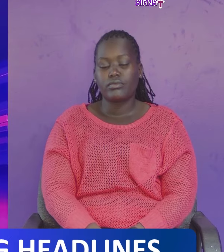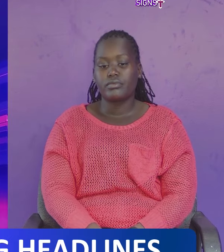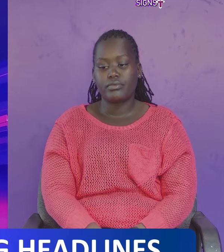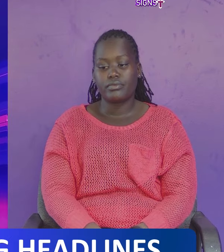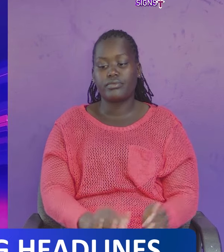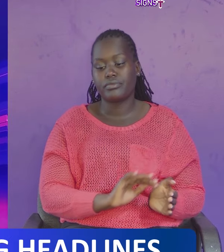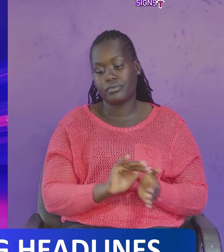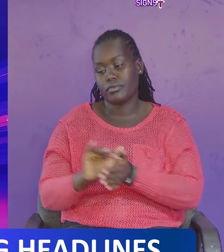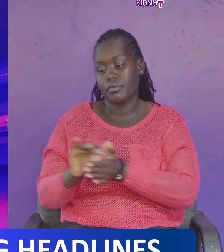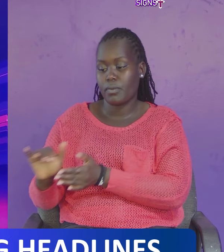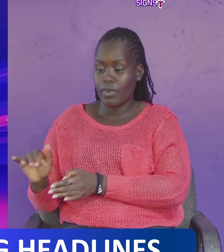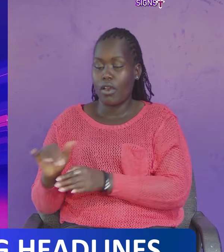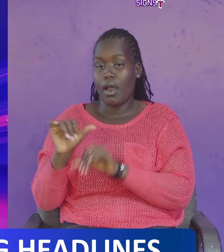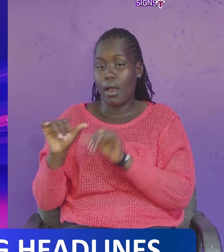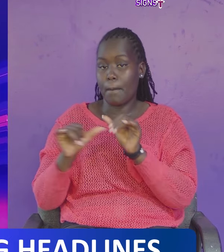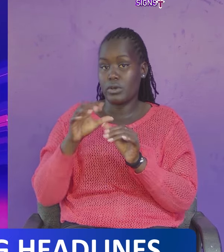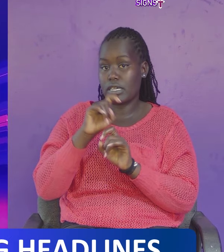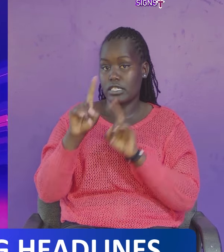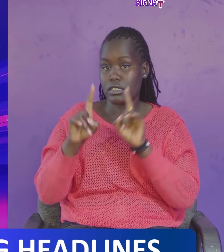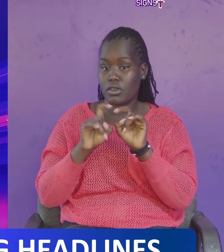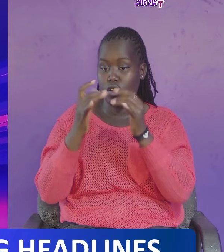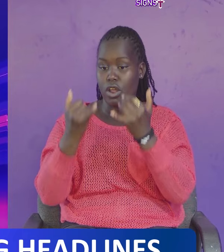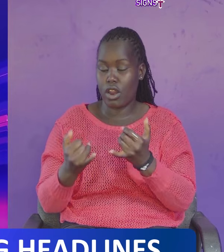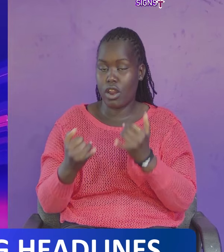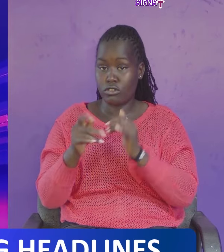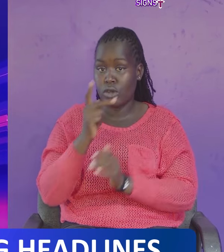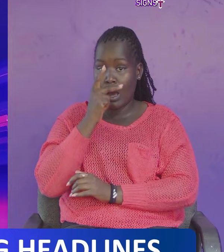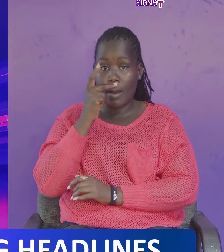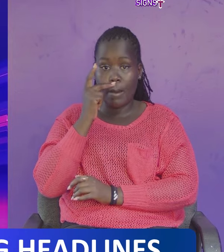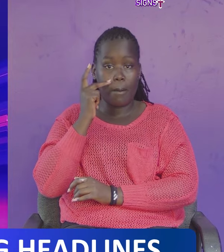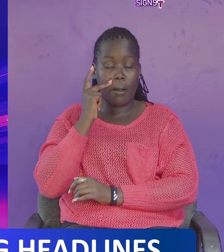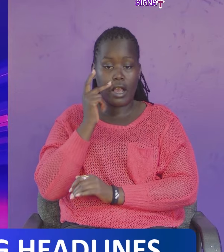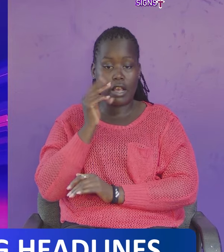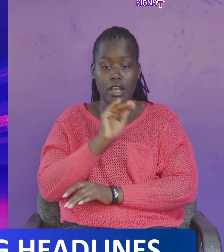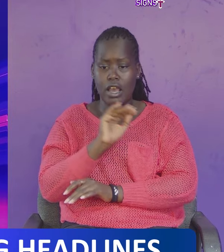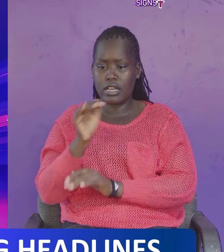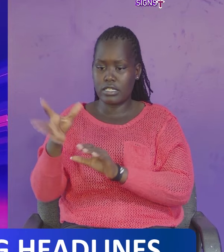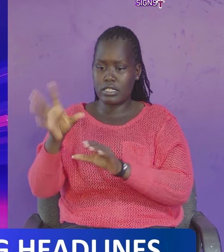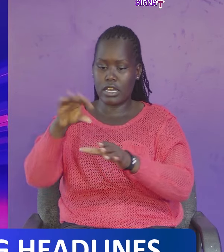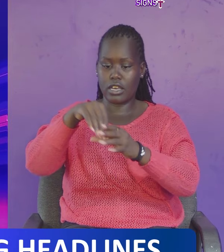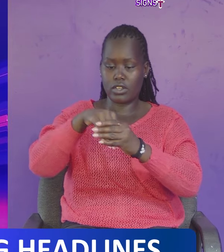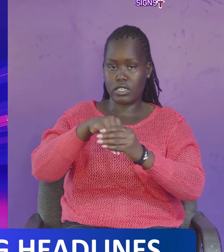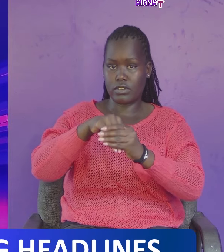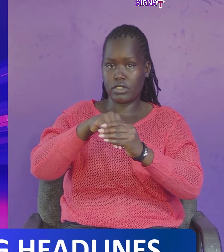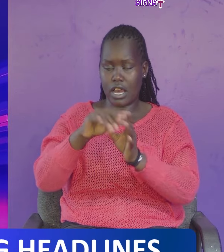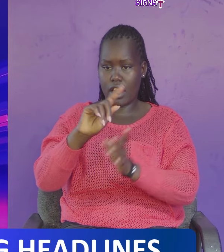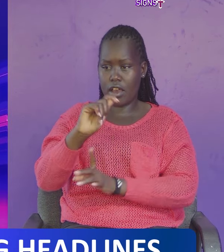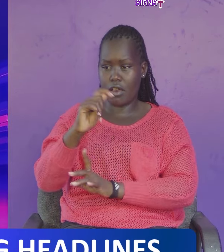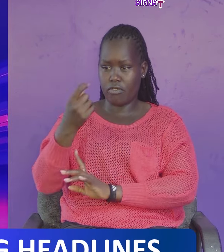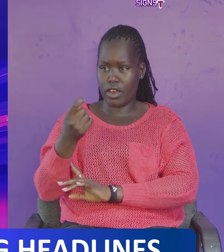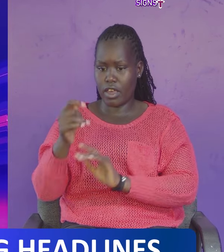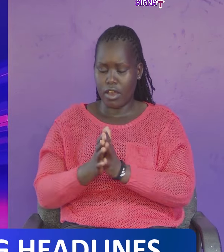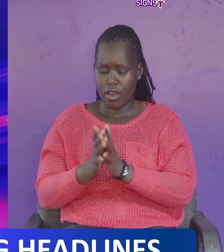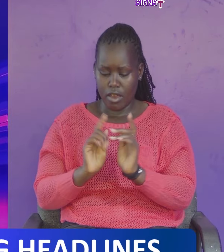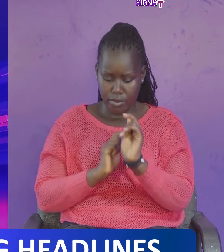Away from matters examinations to Kalonzo Musyoka, as he urges inclusivity as Kenyans pay respect to